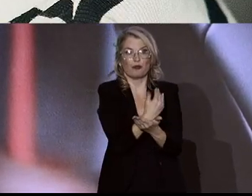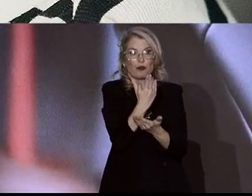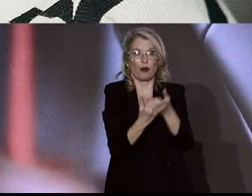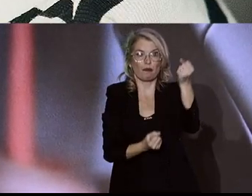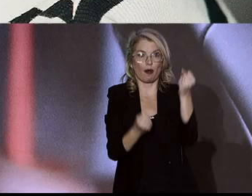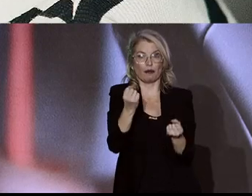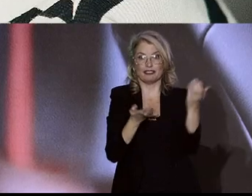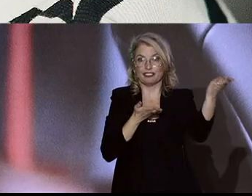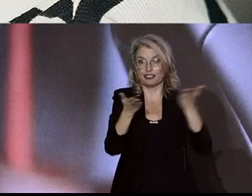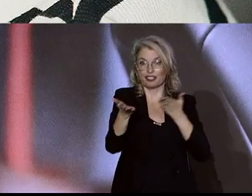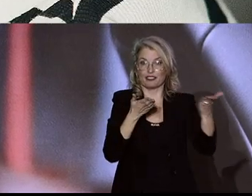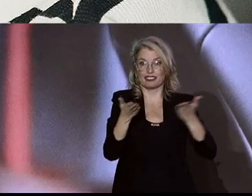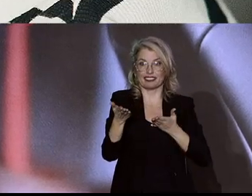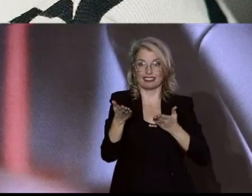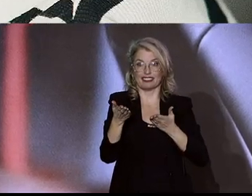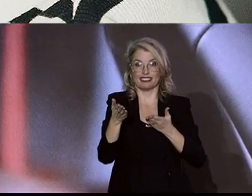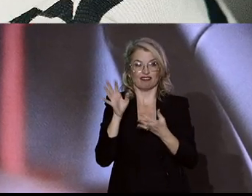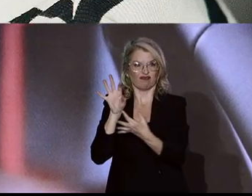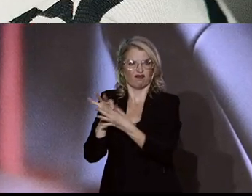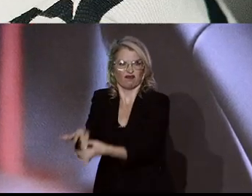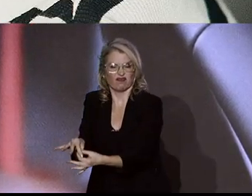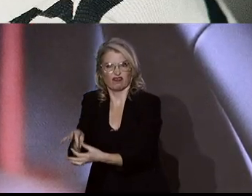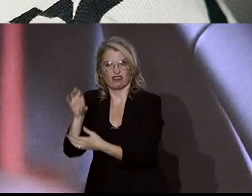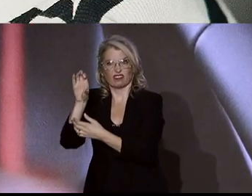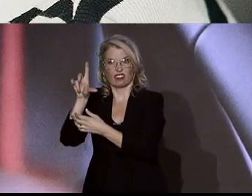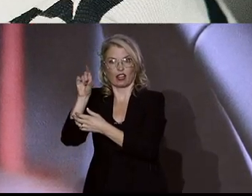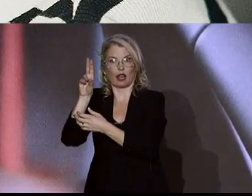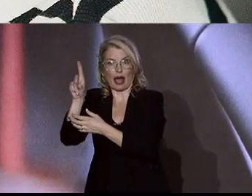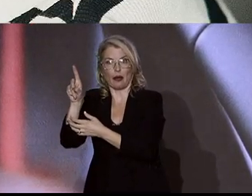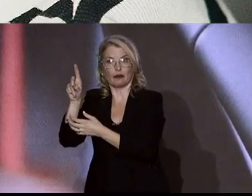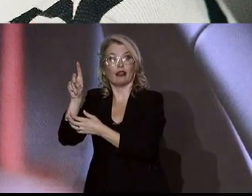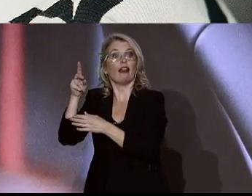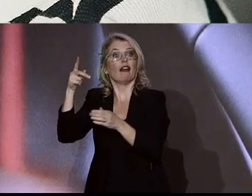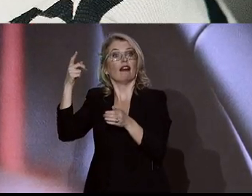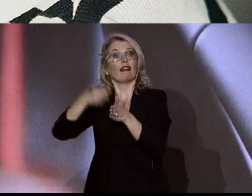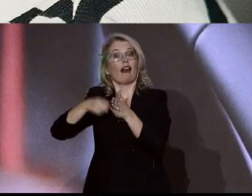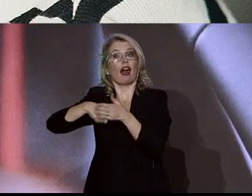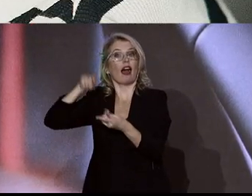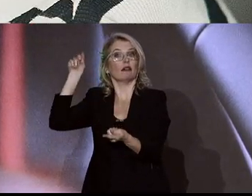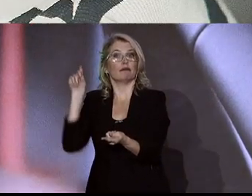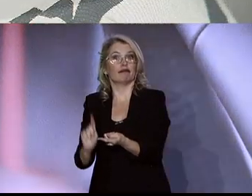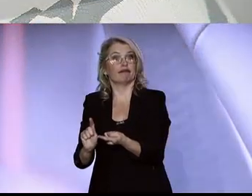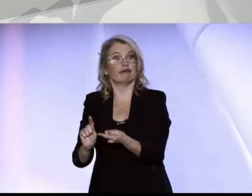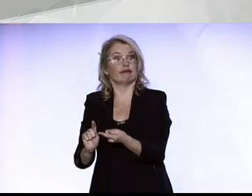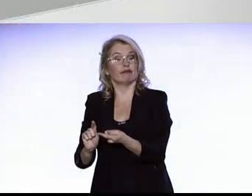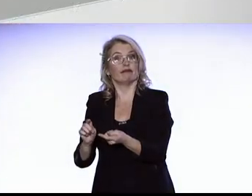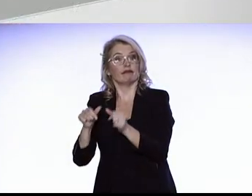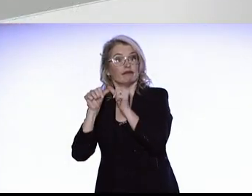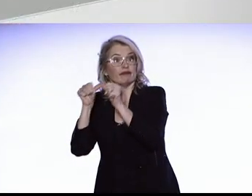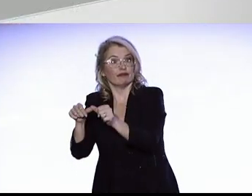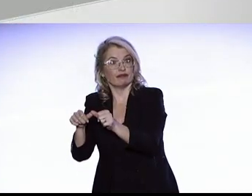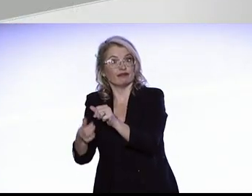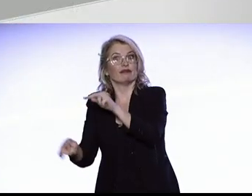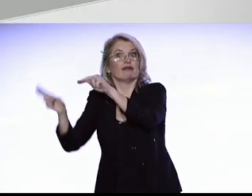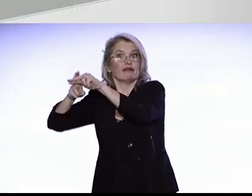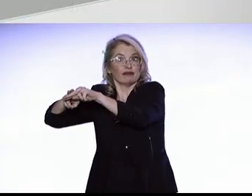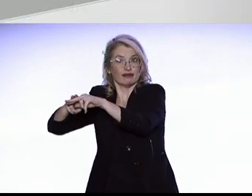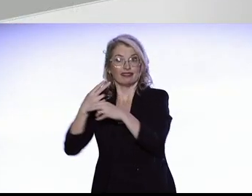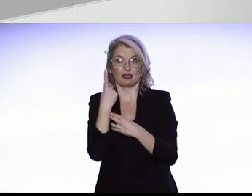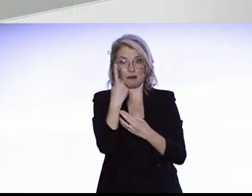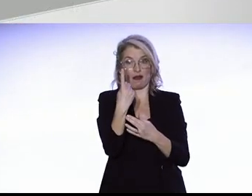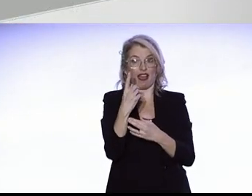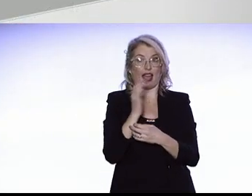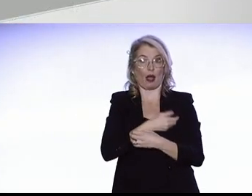mobility services that harness the cloud to cut costs and enhance sustainability. One is a new addition to